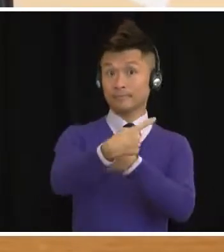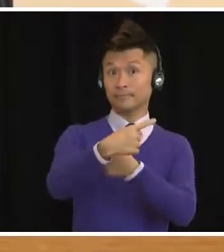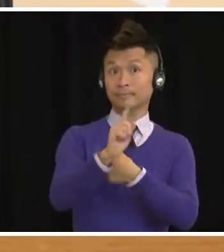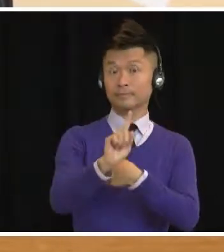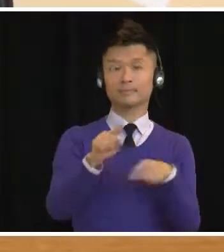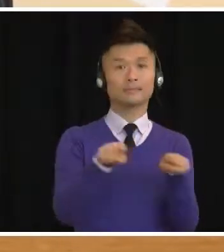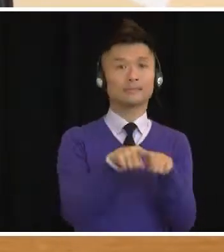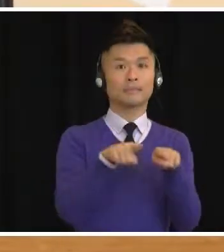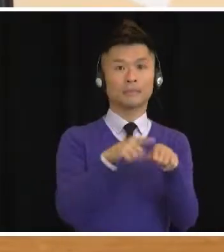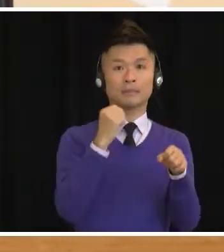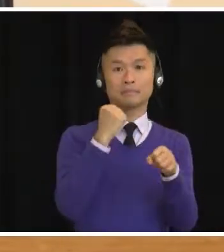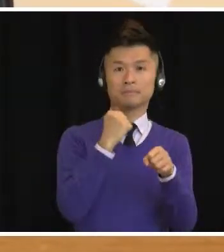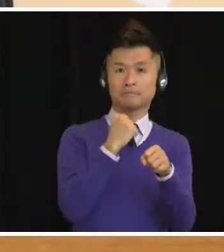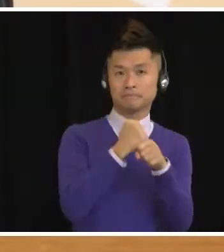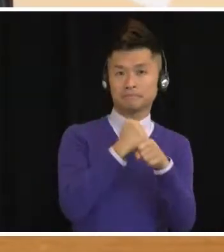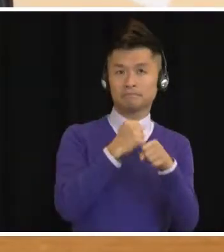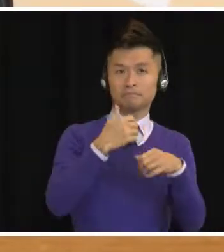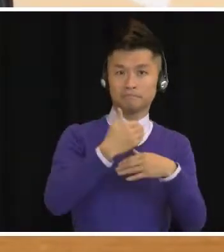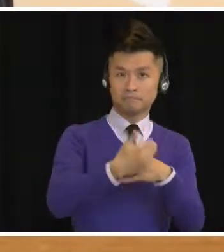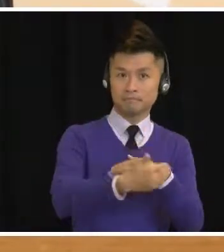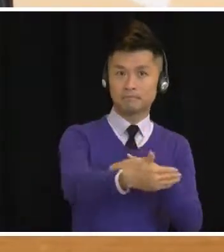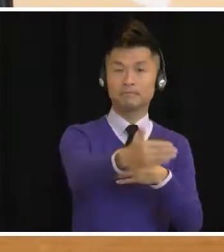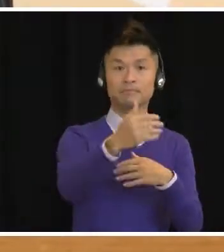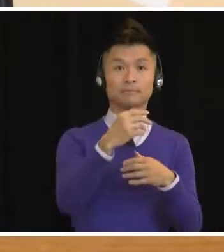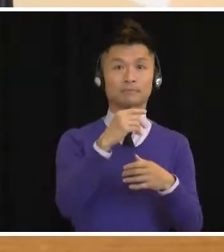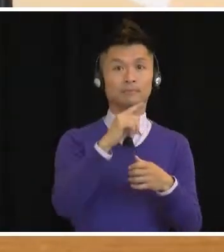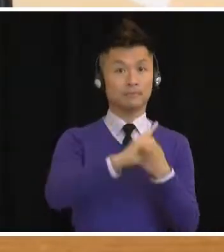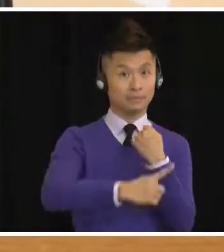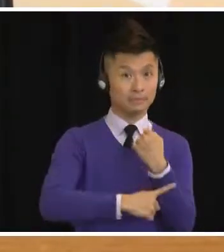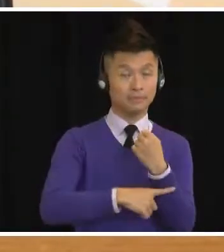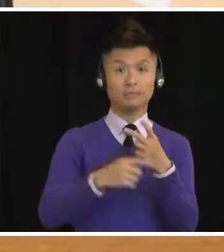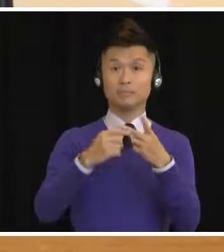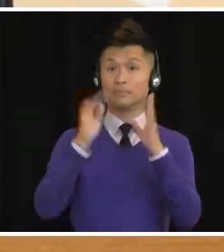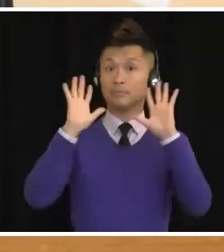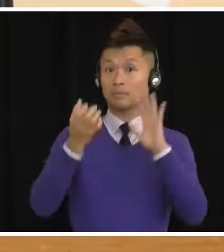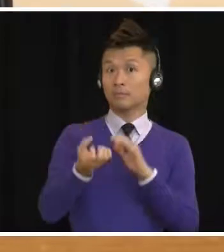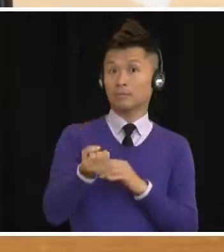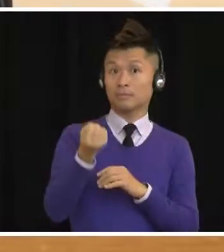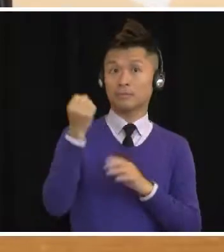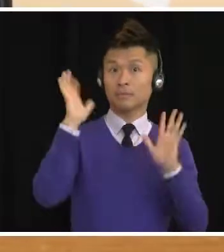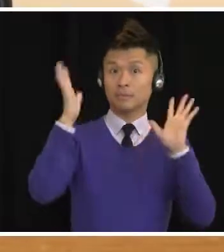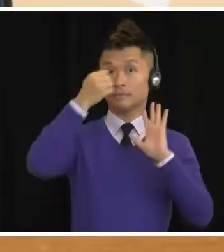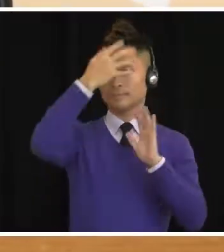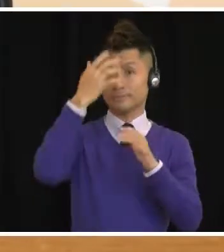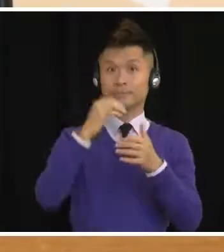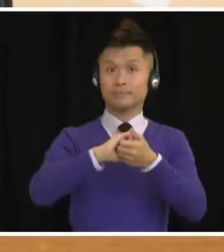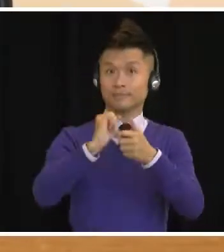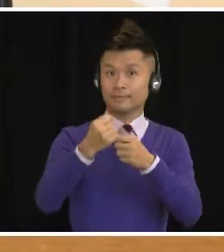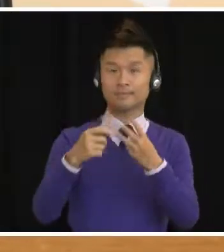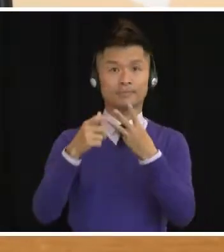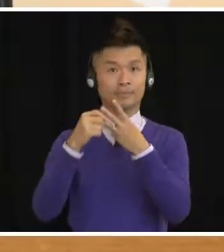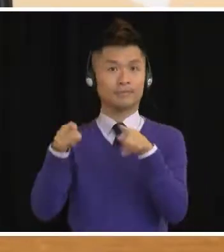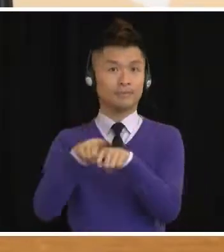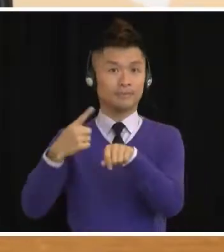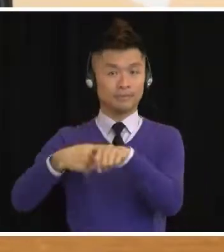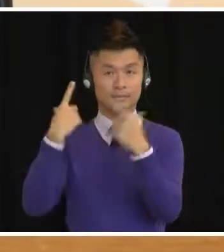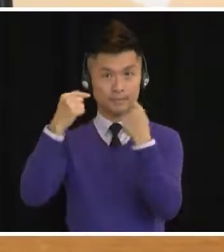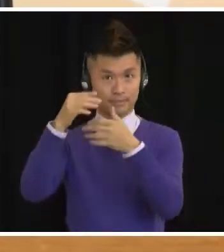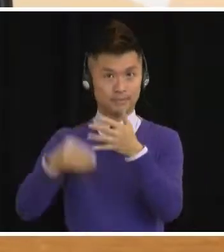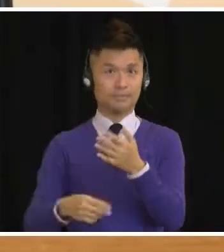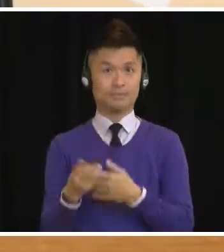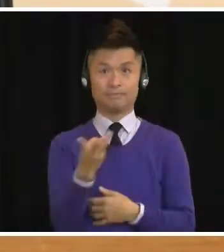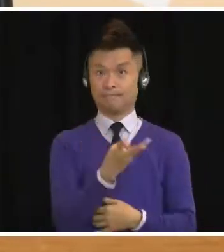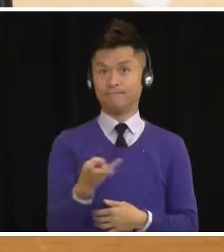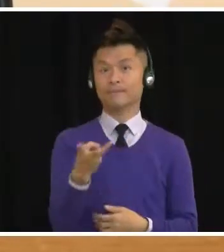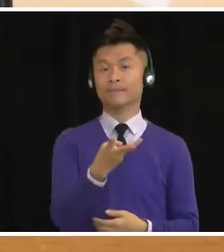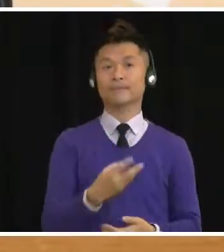the general principles of the Convention as identified by the Committee on the Rights of the Child. They